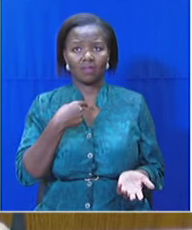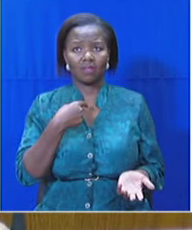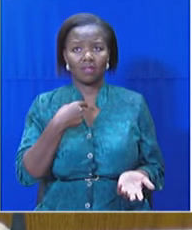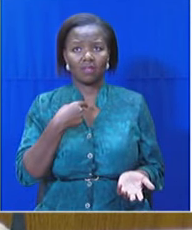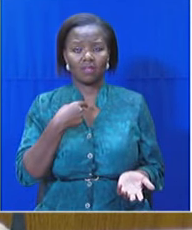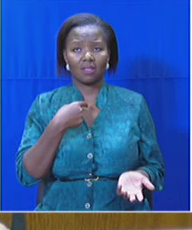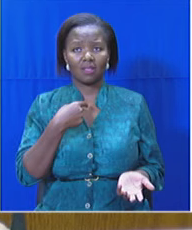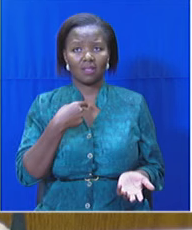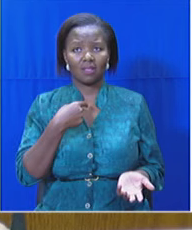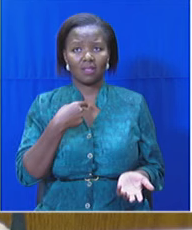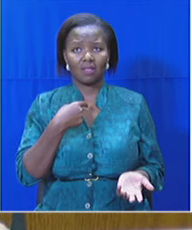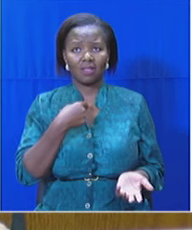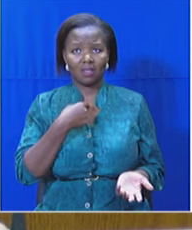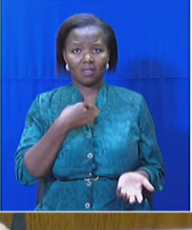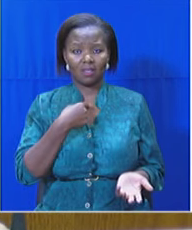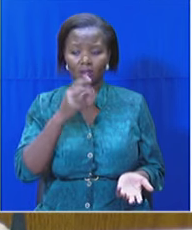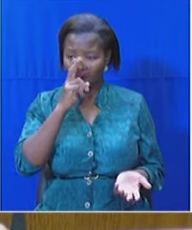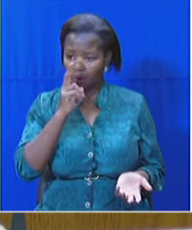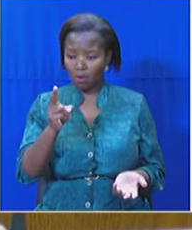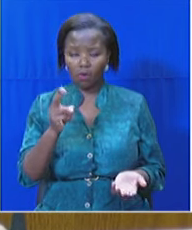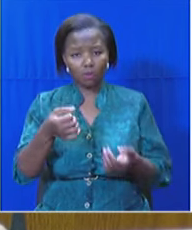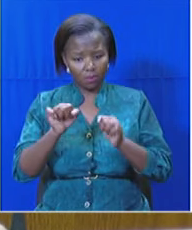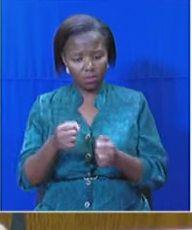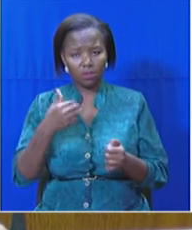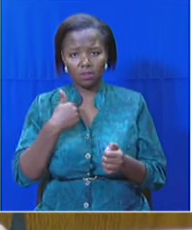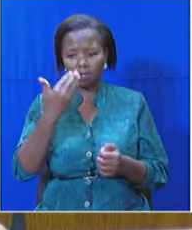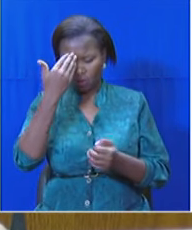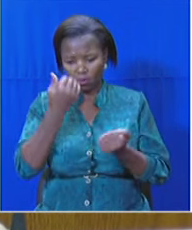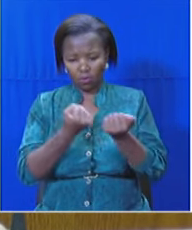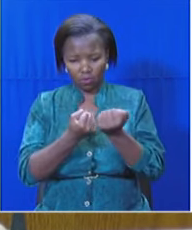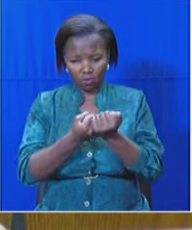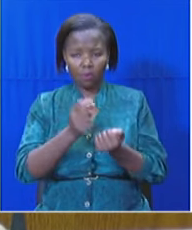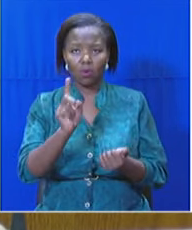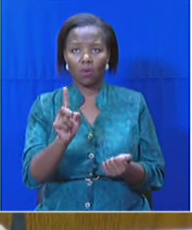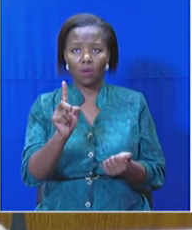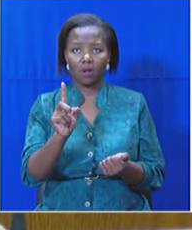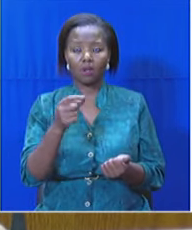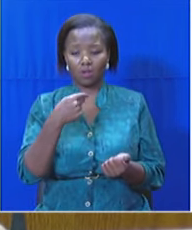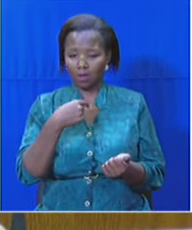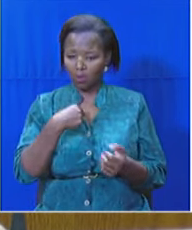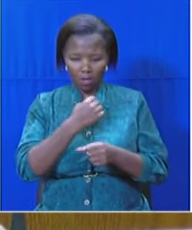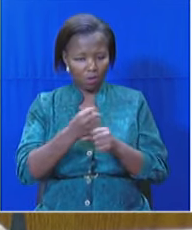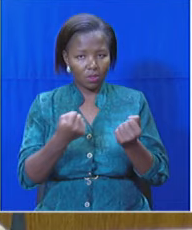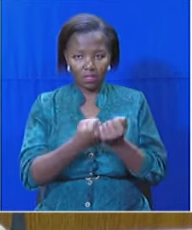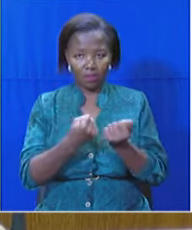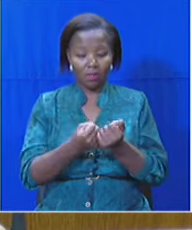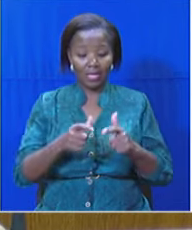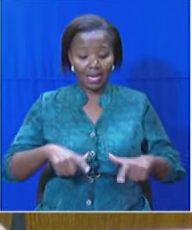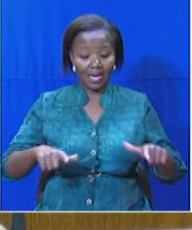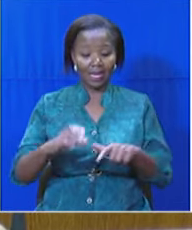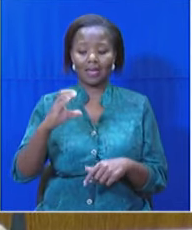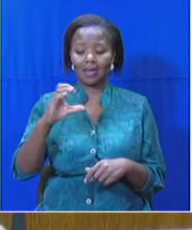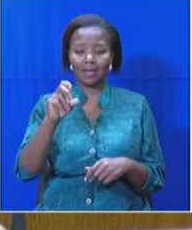Honourable Chair, I know what we support. We all know and agree. For example, we don't support the land caps.